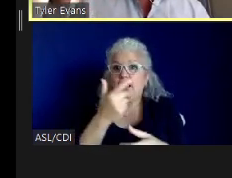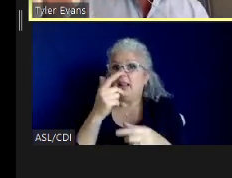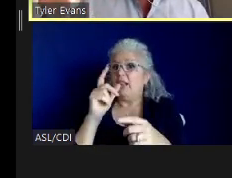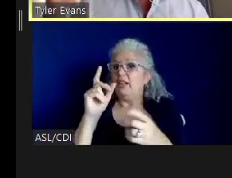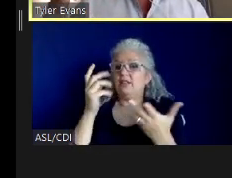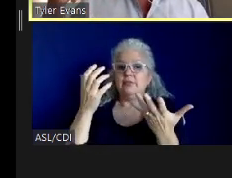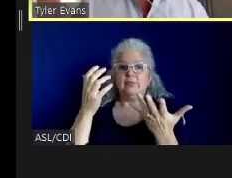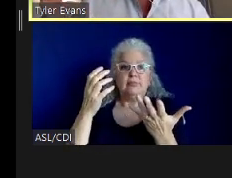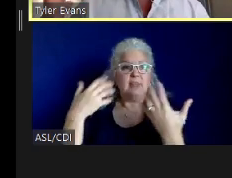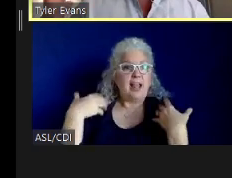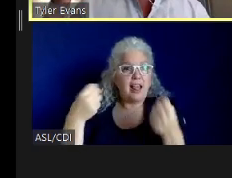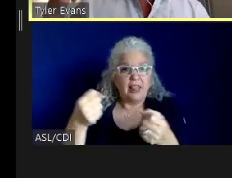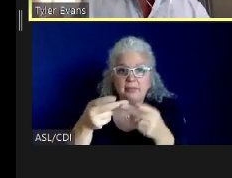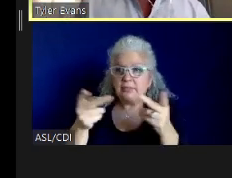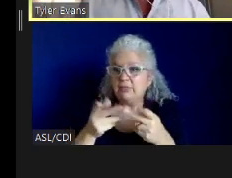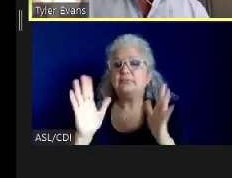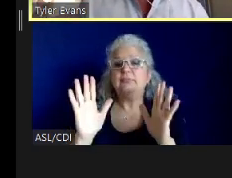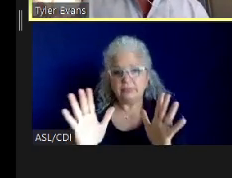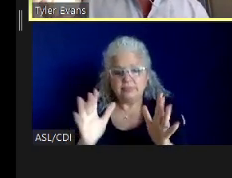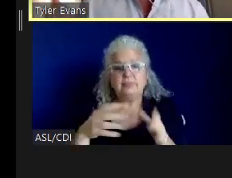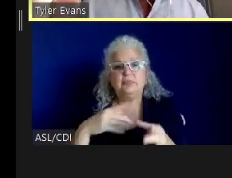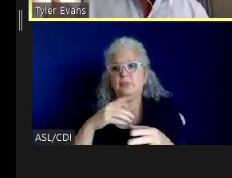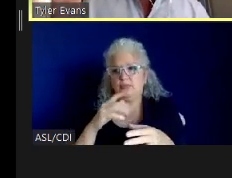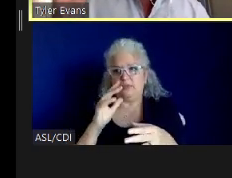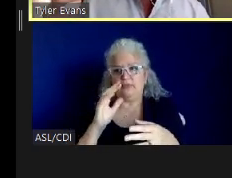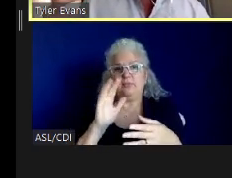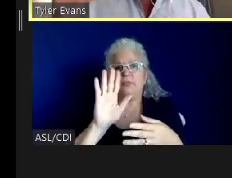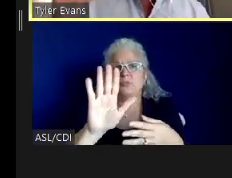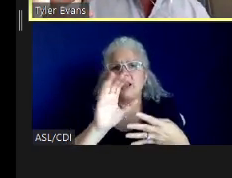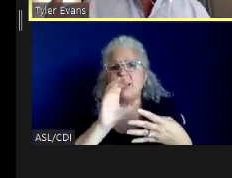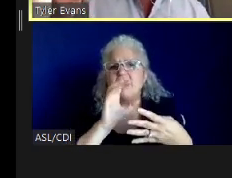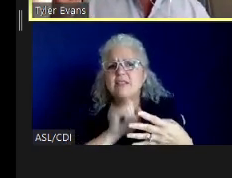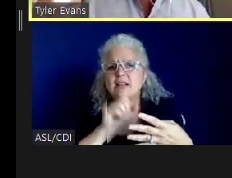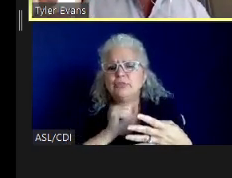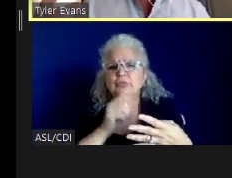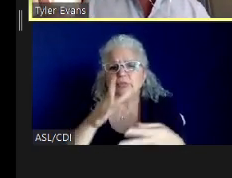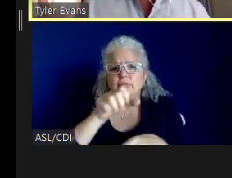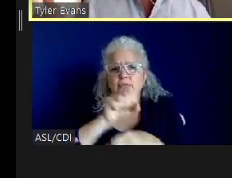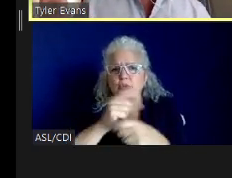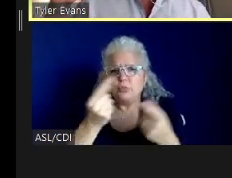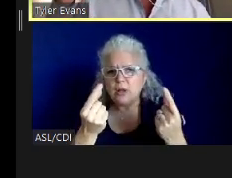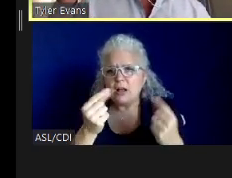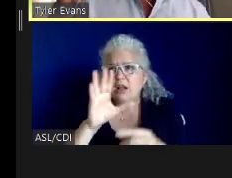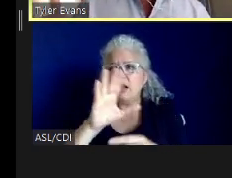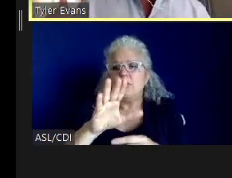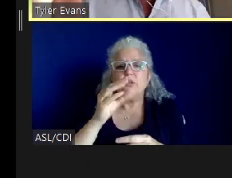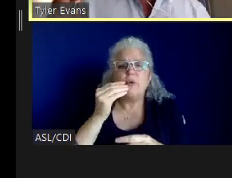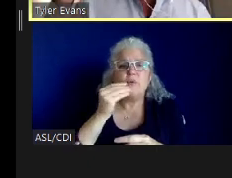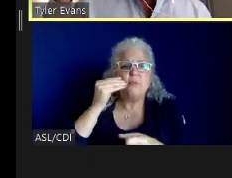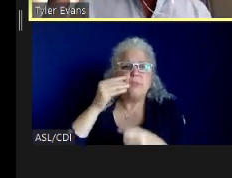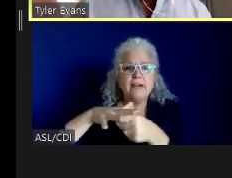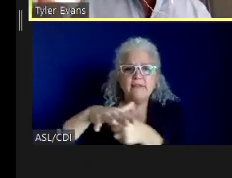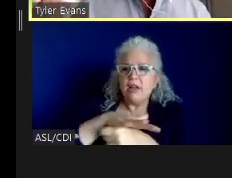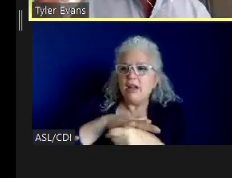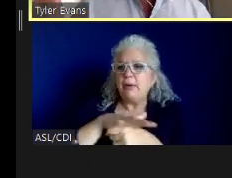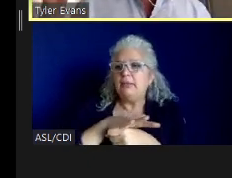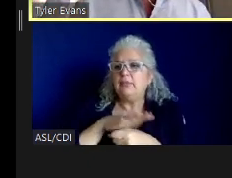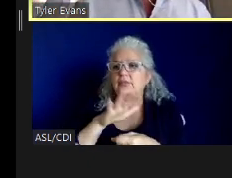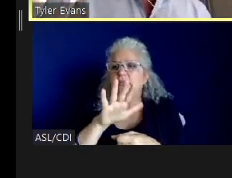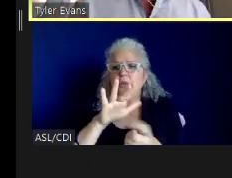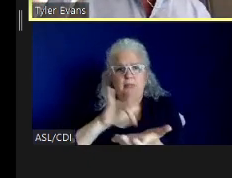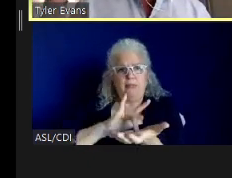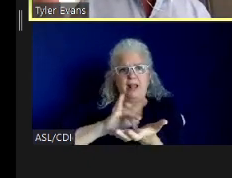occupation, age, medical history, home environment. Occupation, age, medical history, home environment, right? Where do I work? how old am